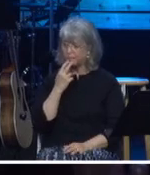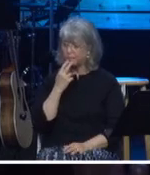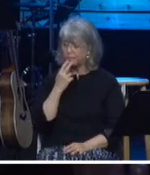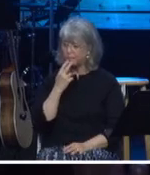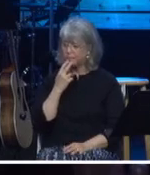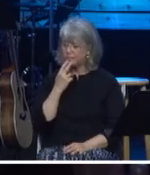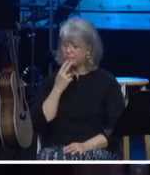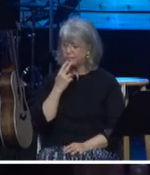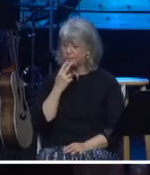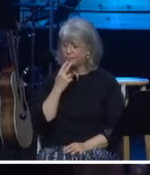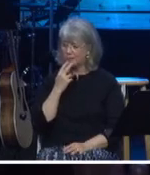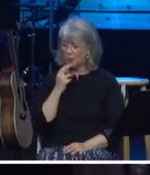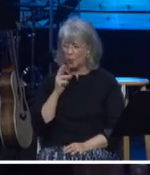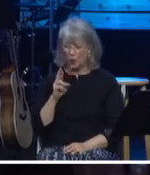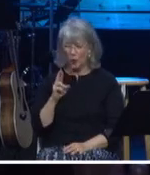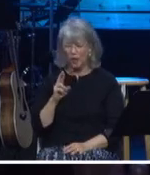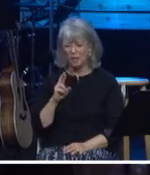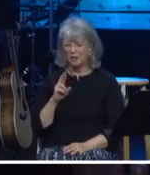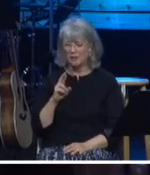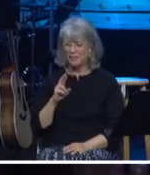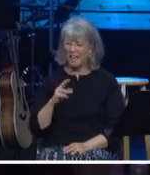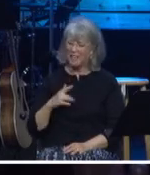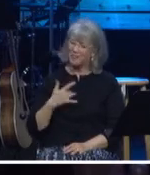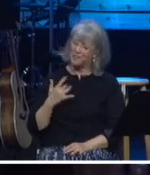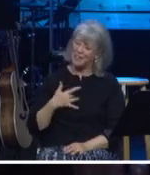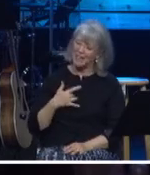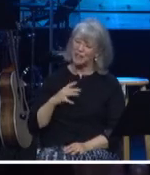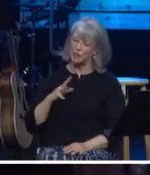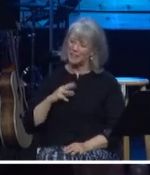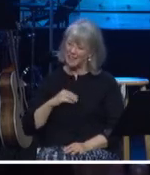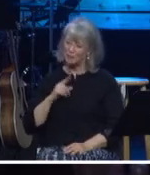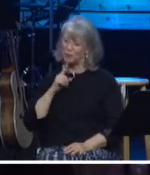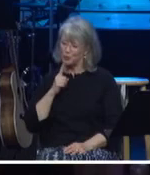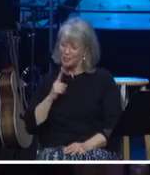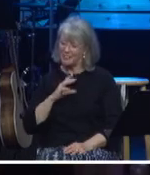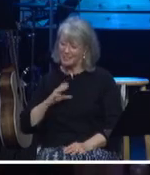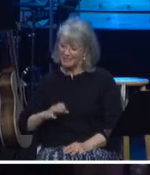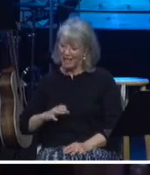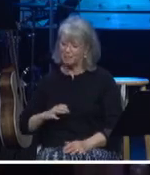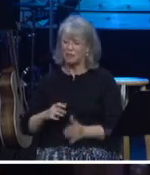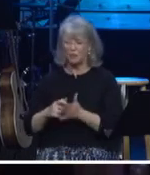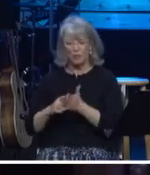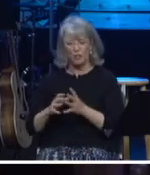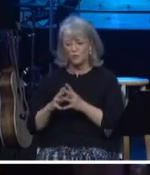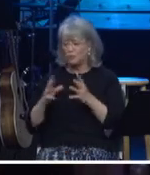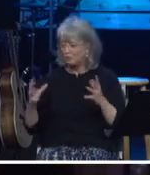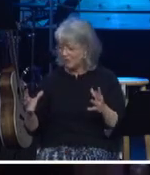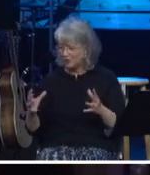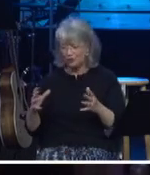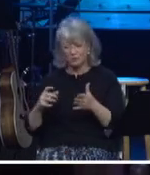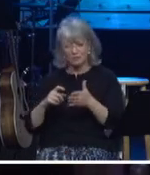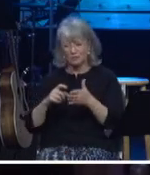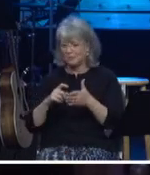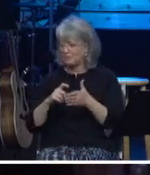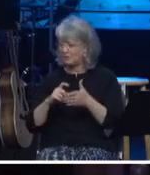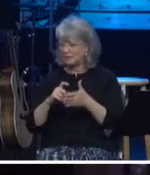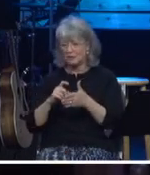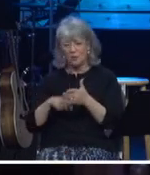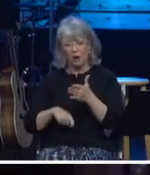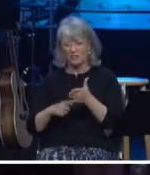Or do you consider the cost just too high a price to pay? Have you truly come to Him? Have you counted the cost?